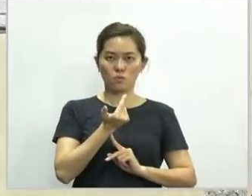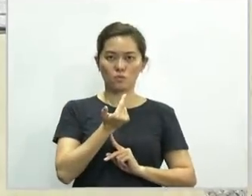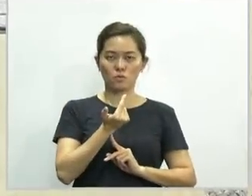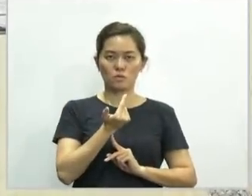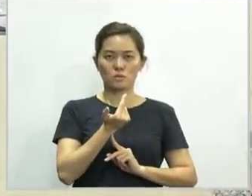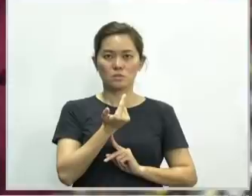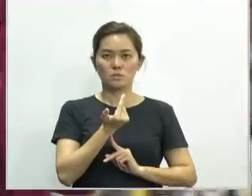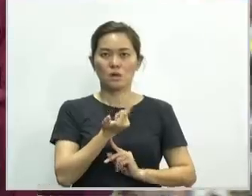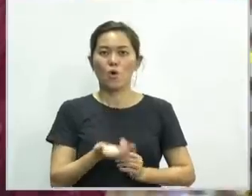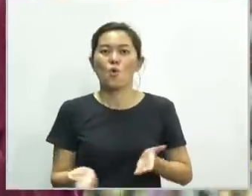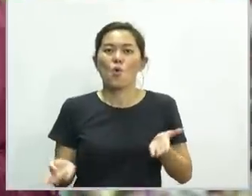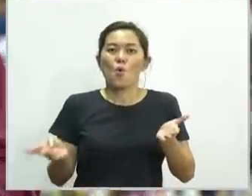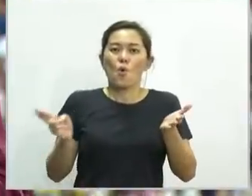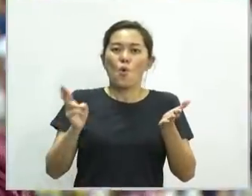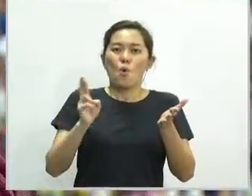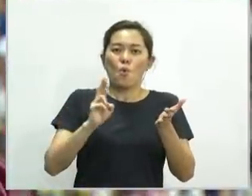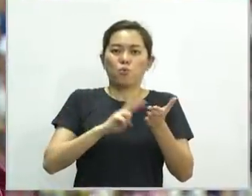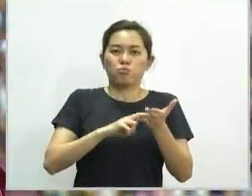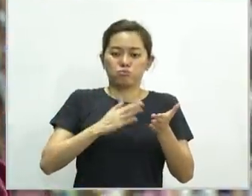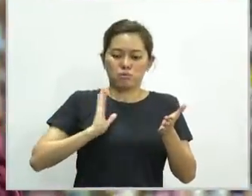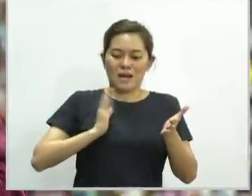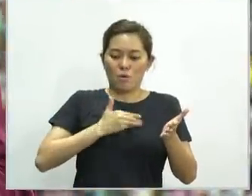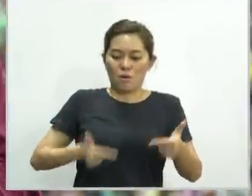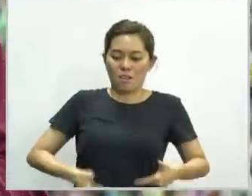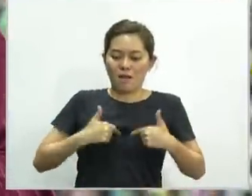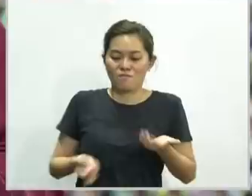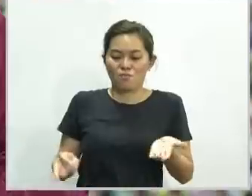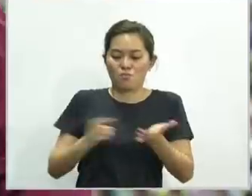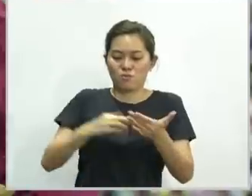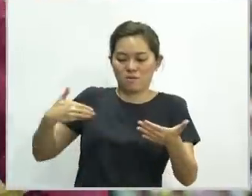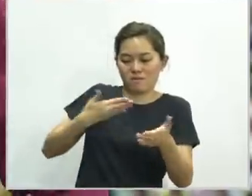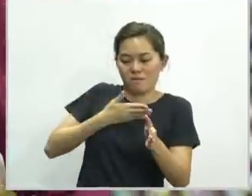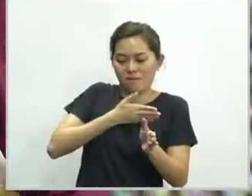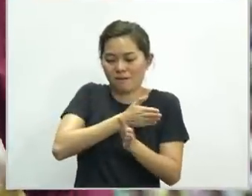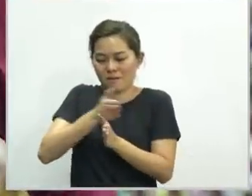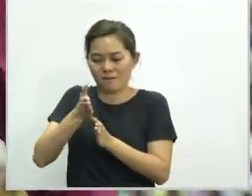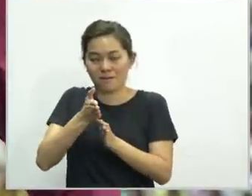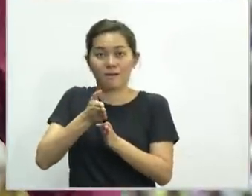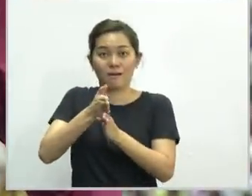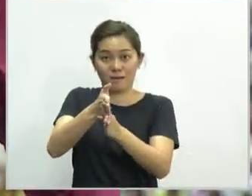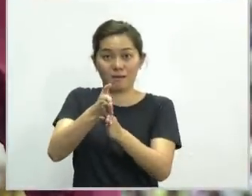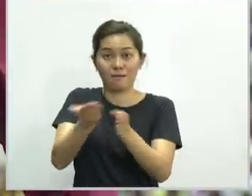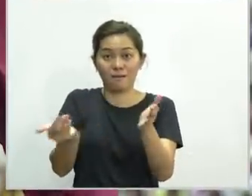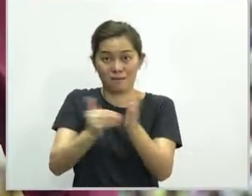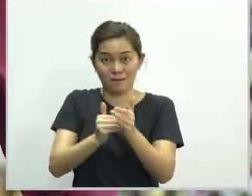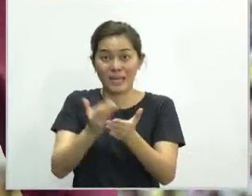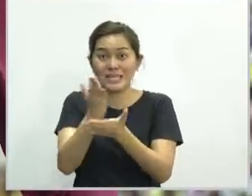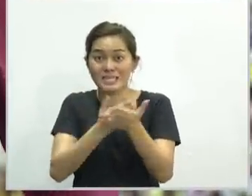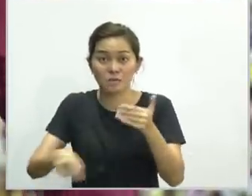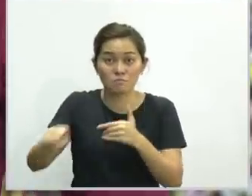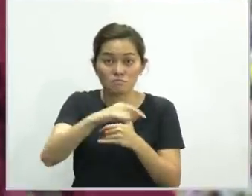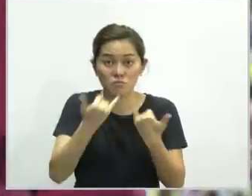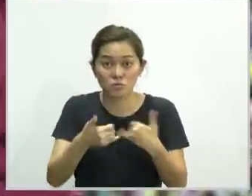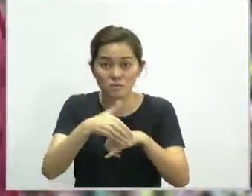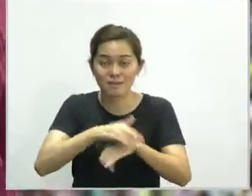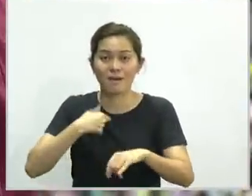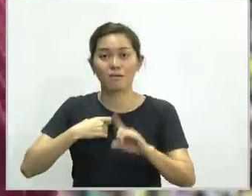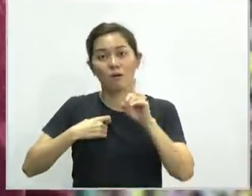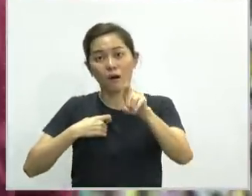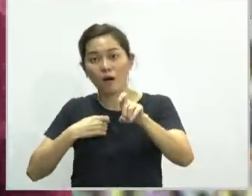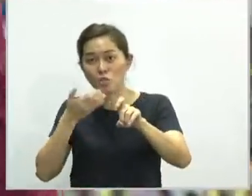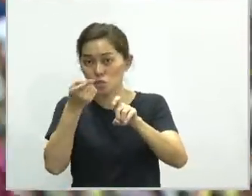to realign our lives. So some of you tonight, I'm going to ask